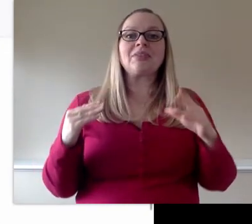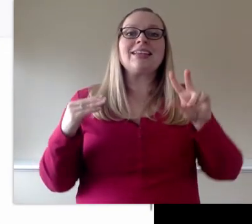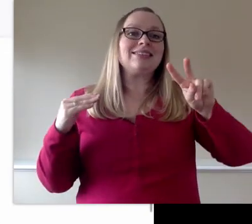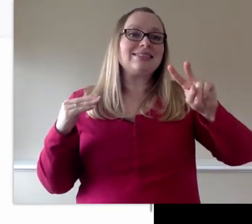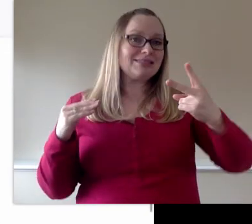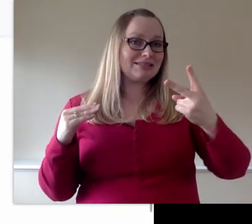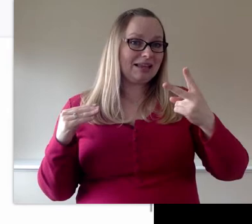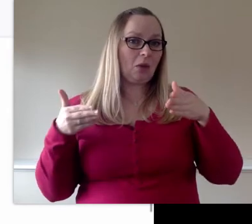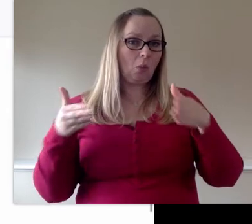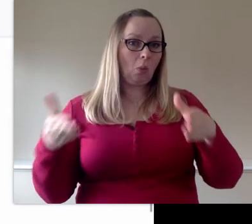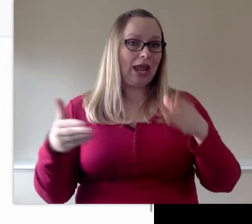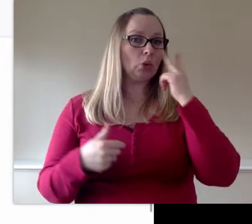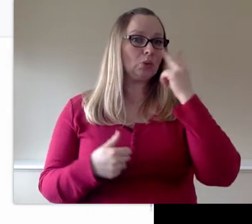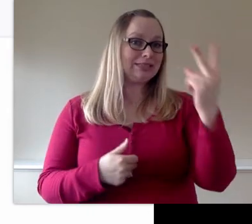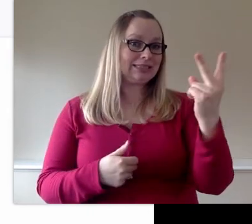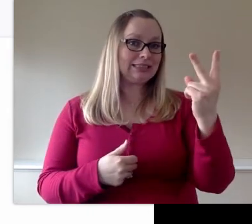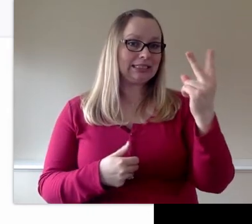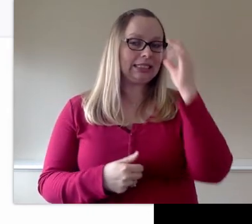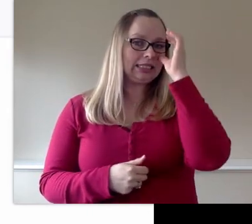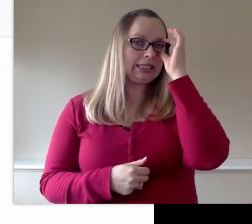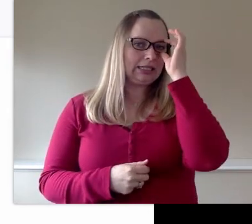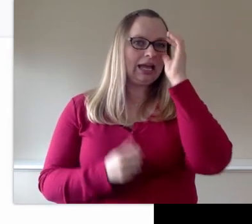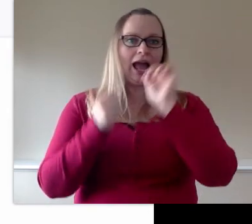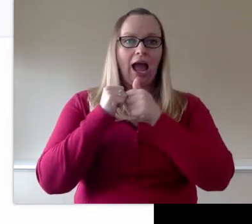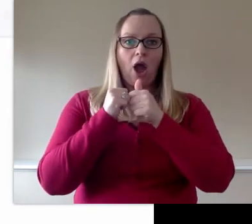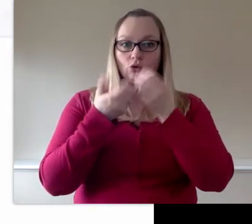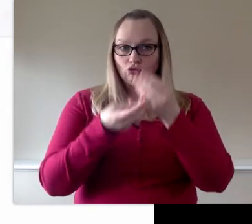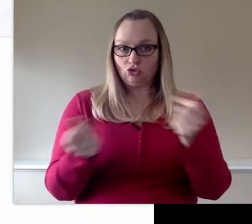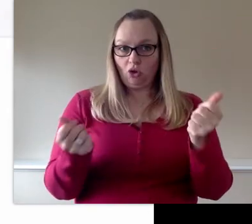A second way it can look